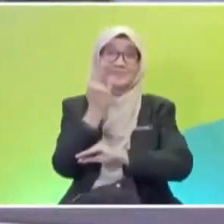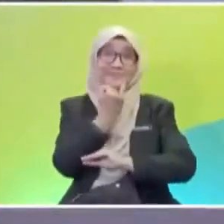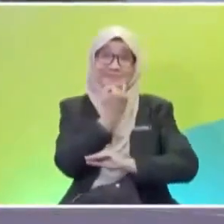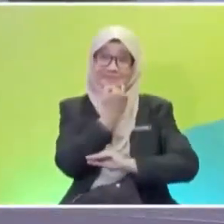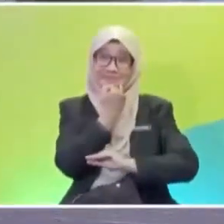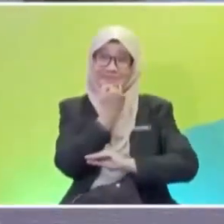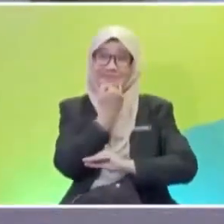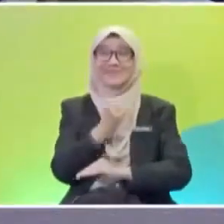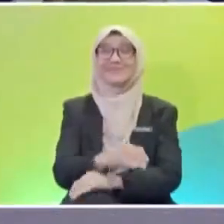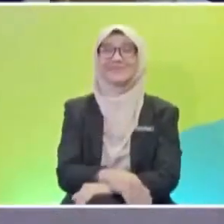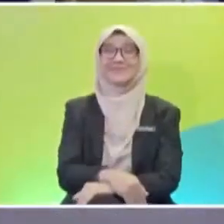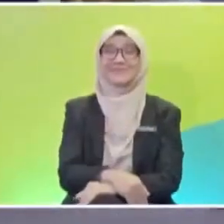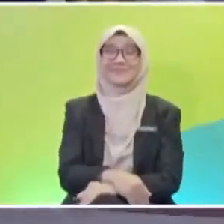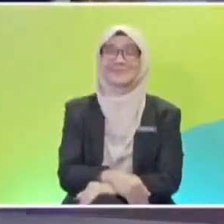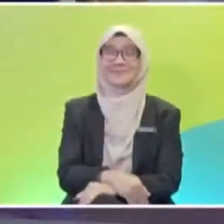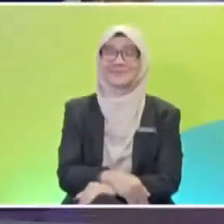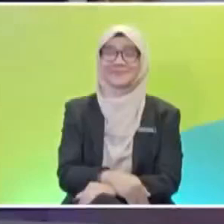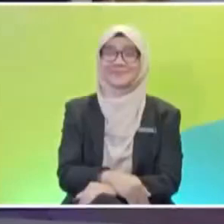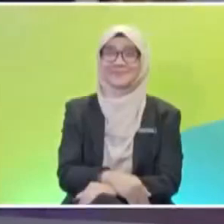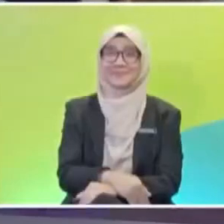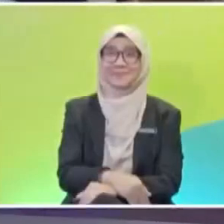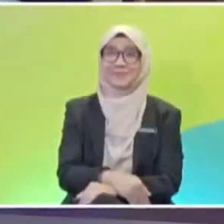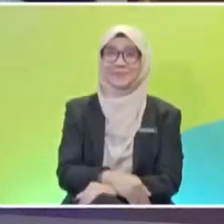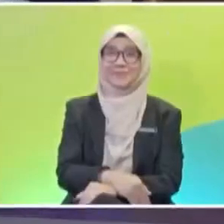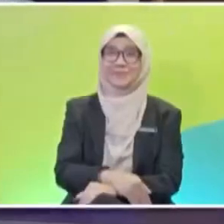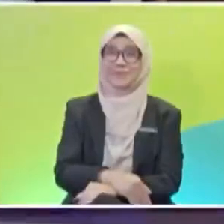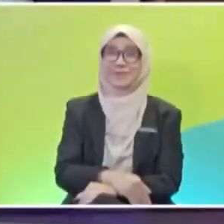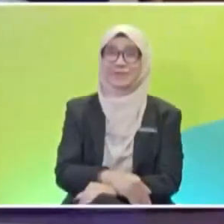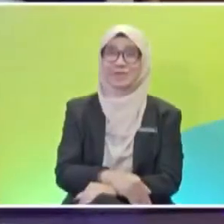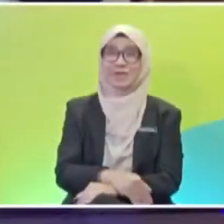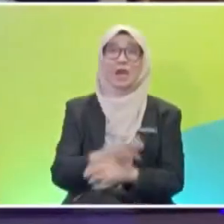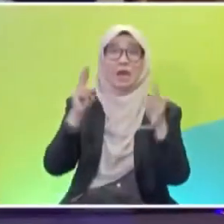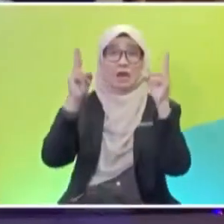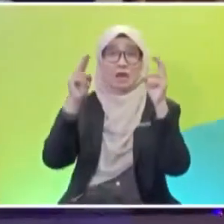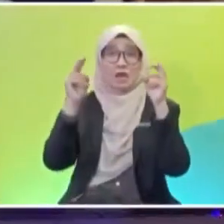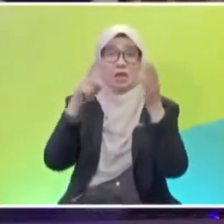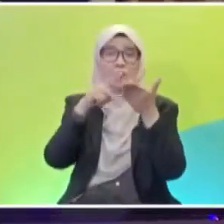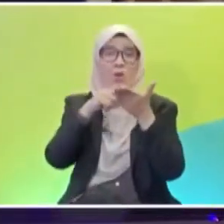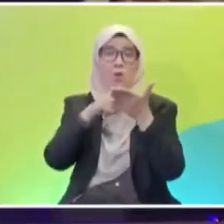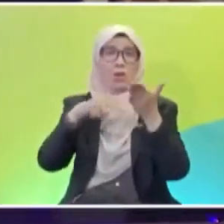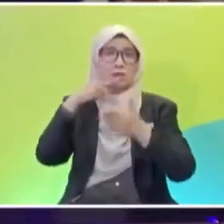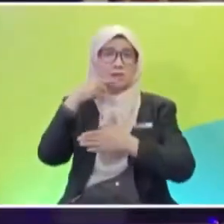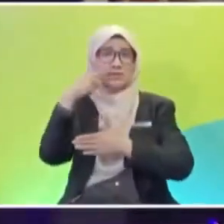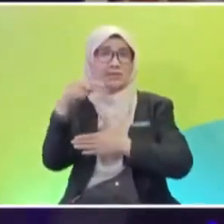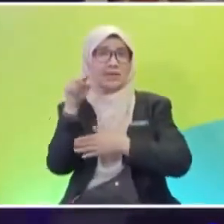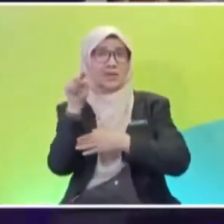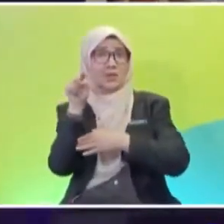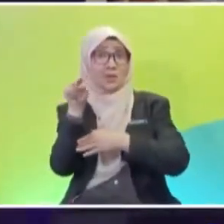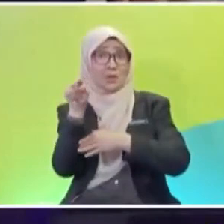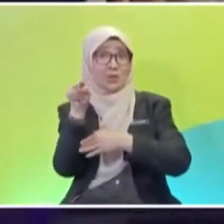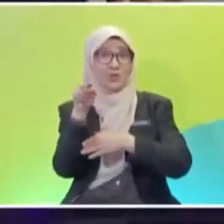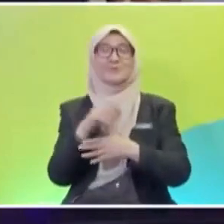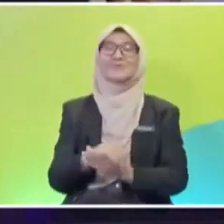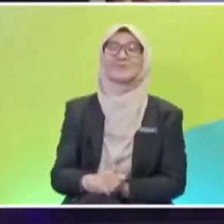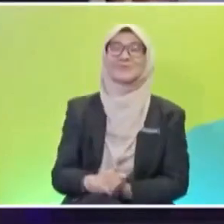studio. Now for our segment, we are going to have the title, What Say You? It's not exactly a question that we're going to ask,